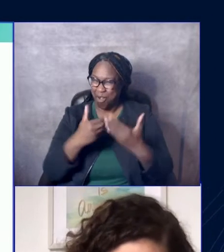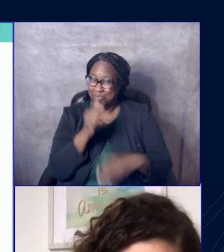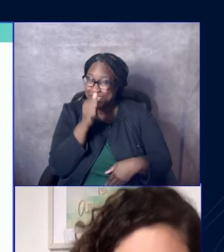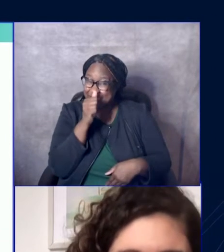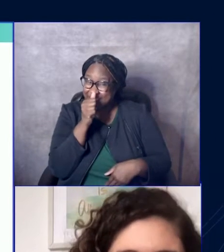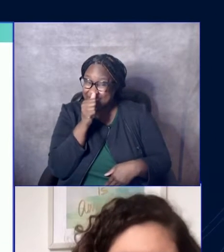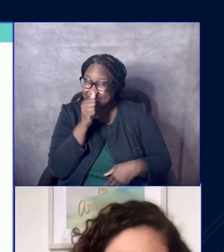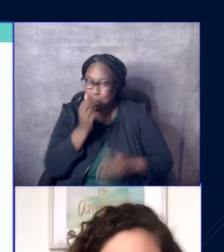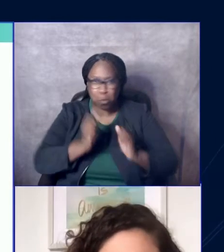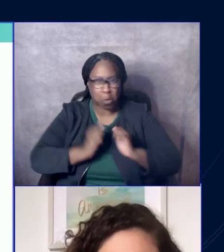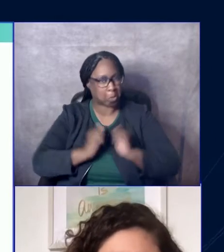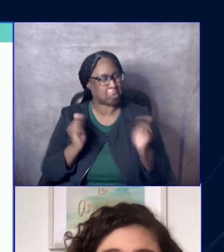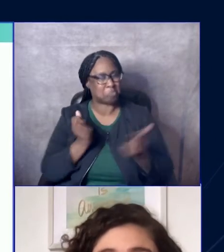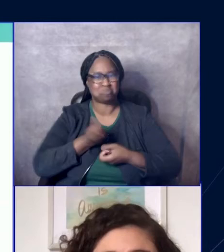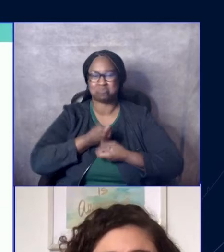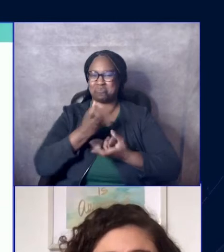everything.